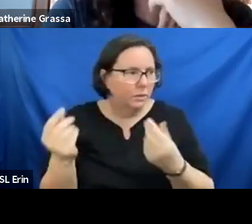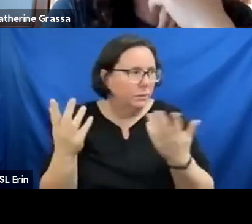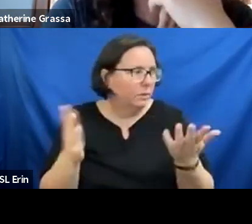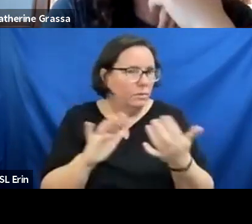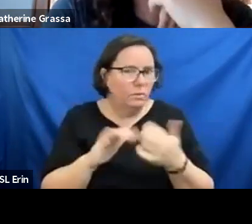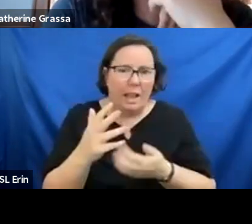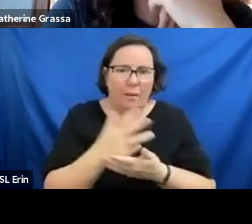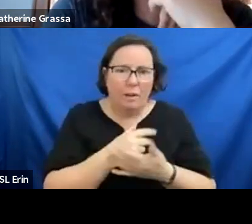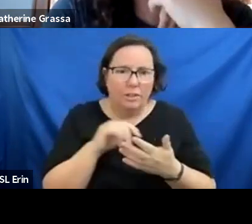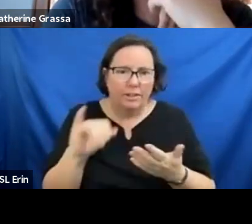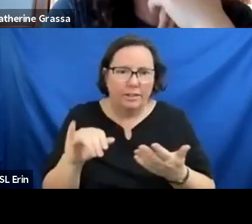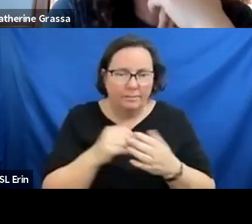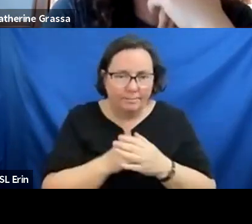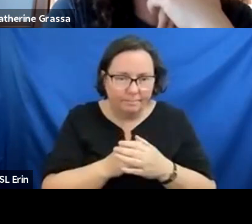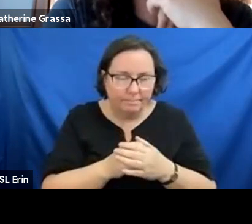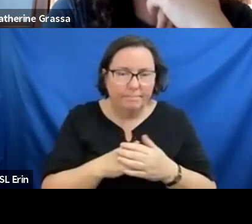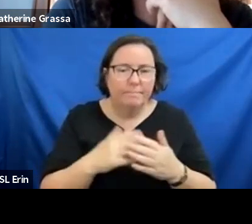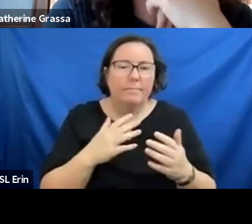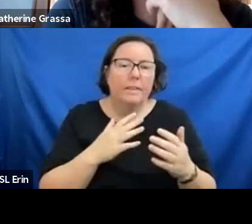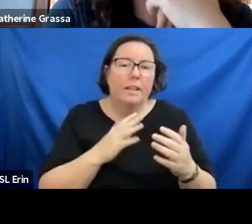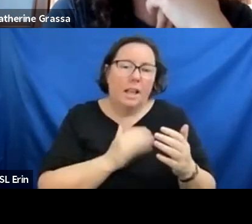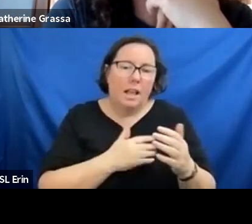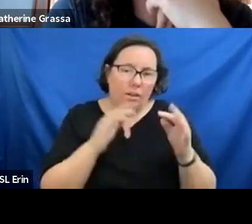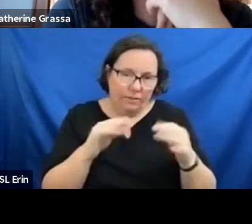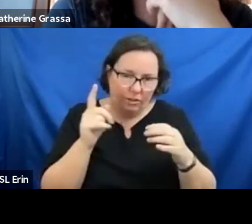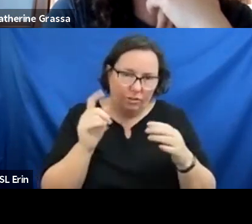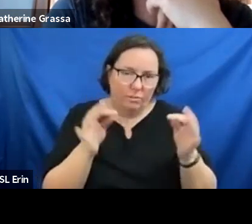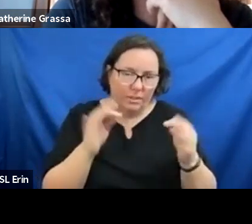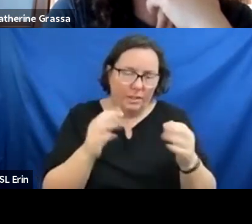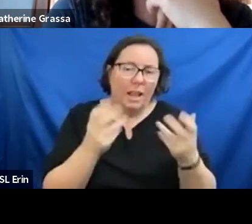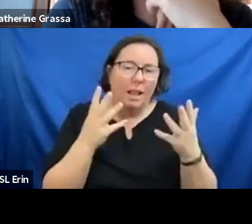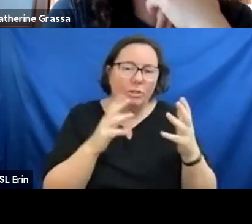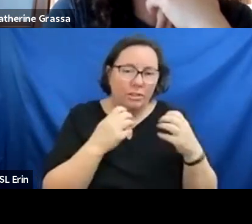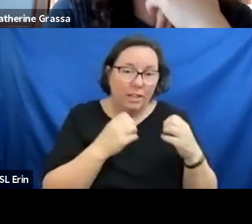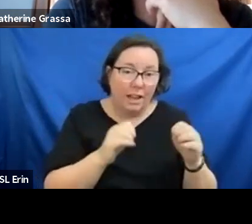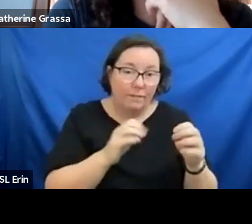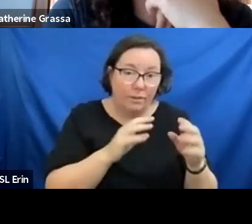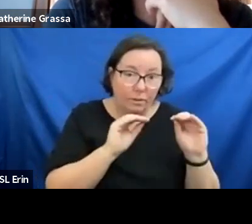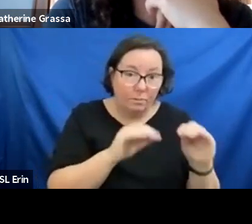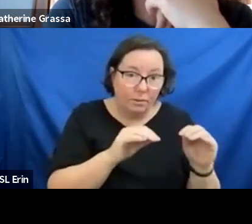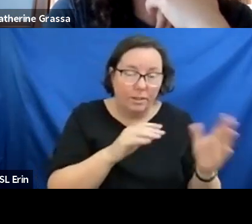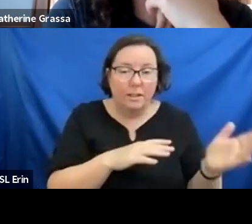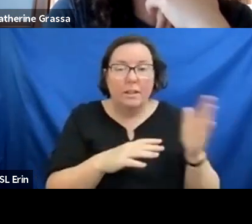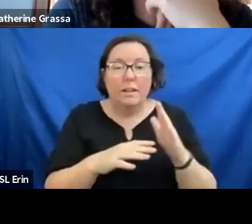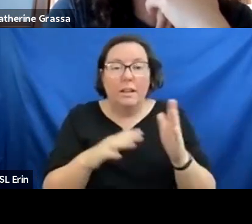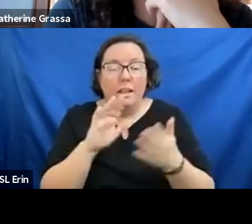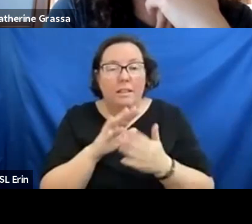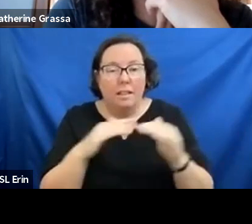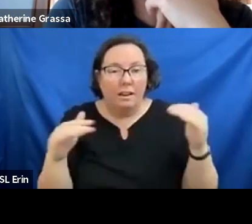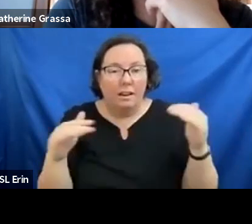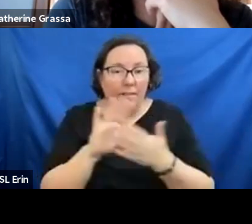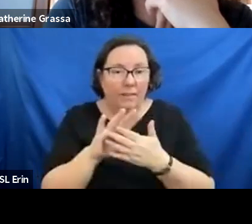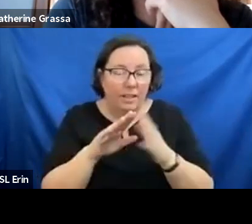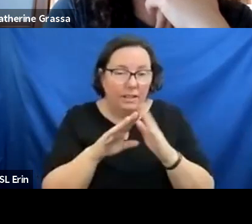them? In my opinion, our fate should be determined by the amount of efforts we put in and the level of academic